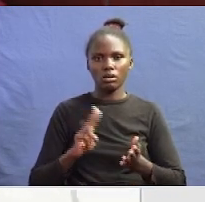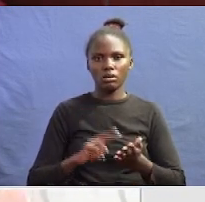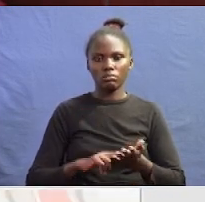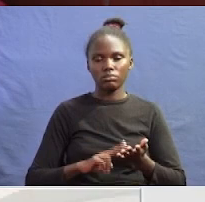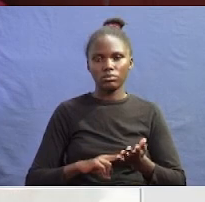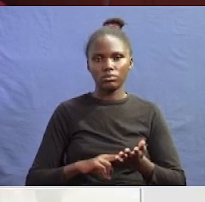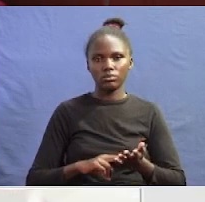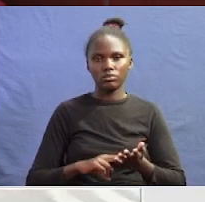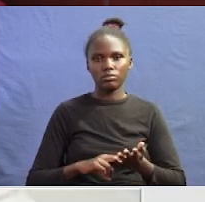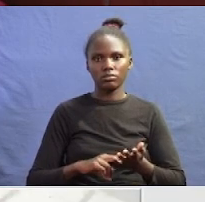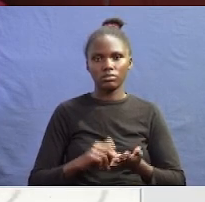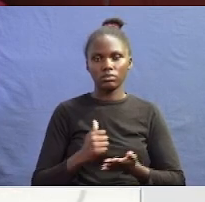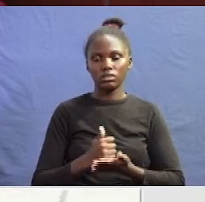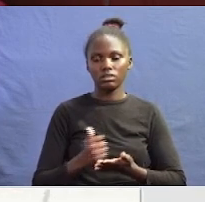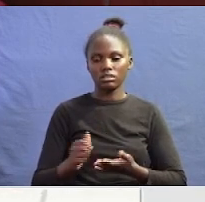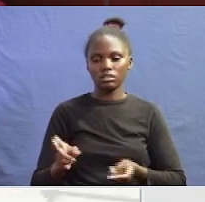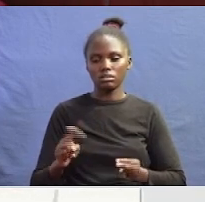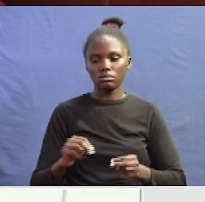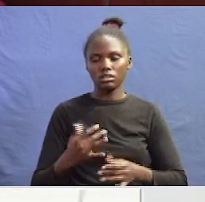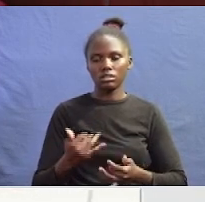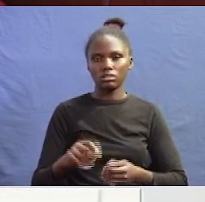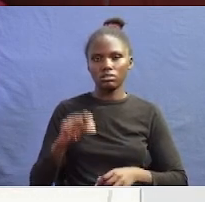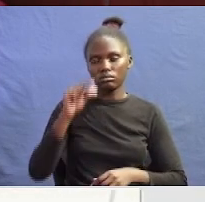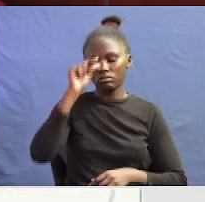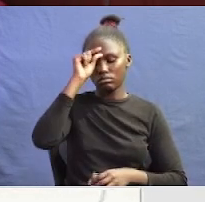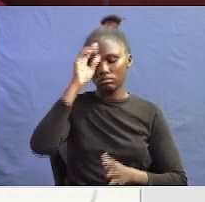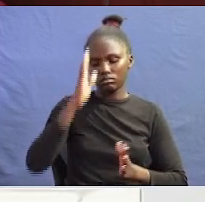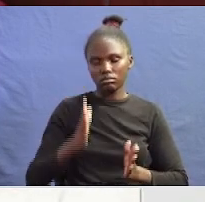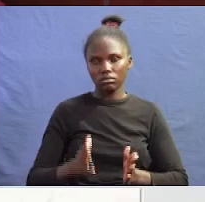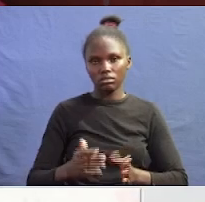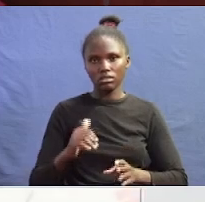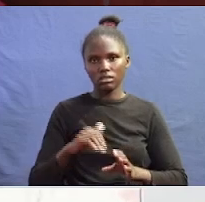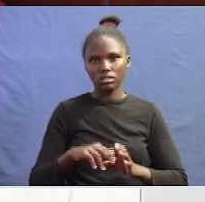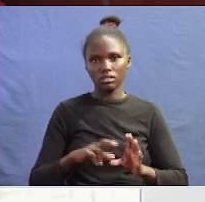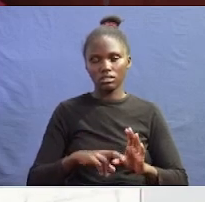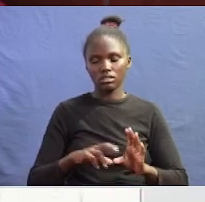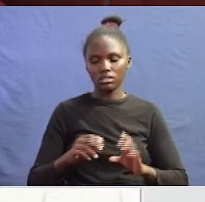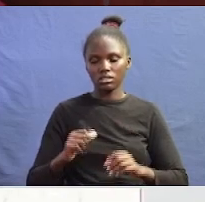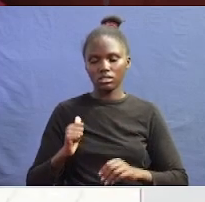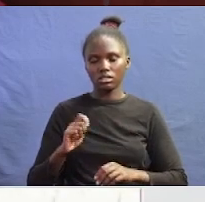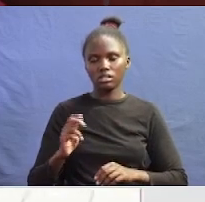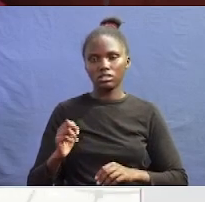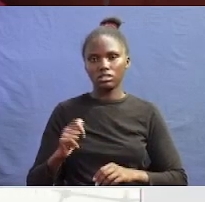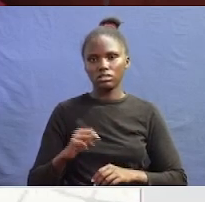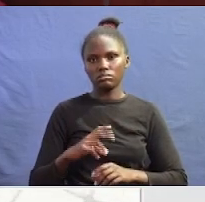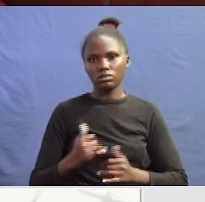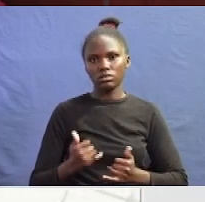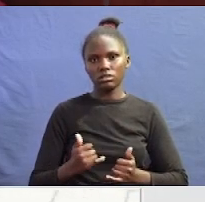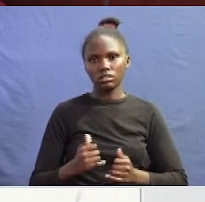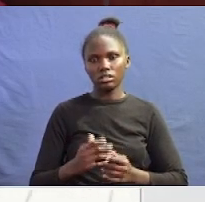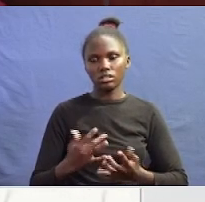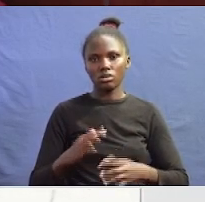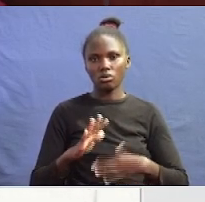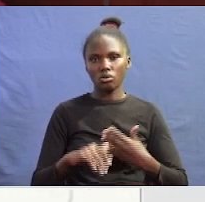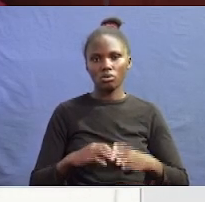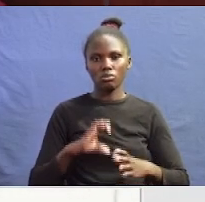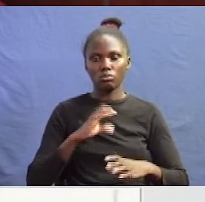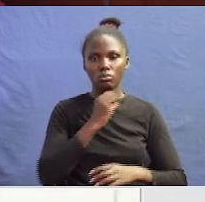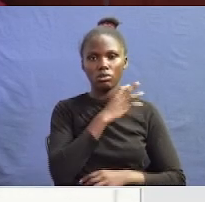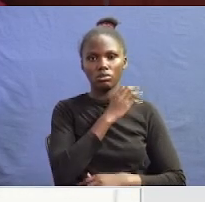any team that is brought by the governor on the floor of the assembly? So I think what people are complaining